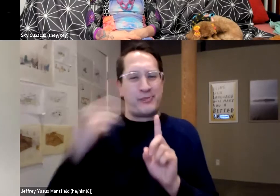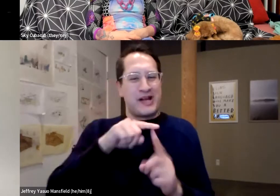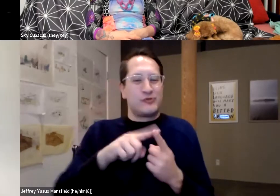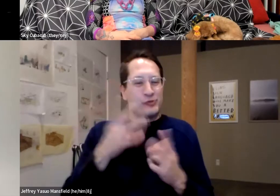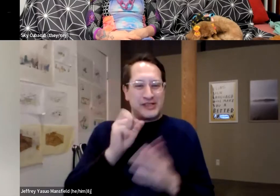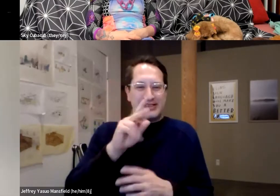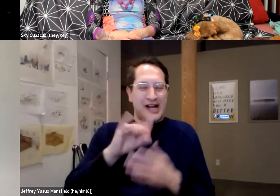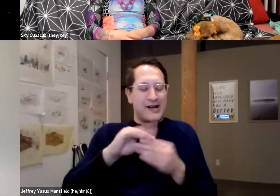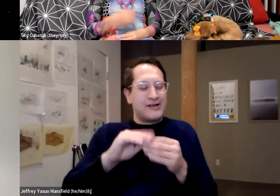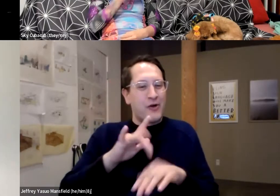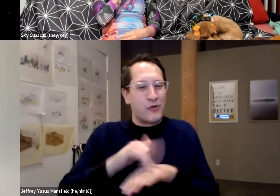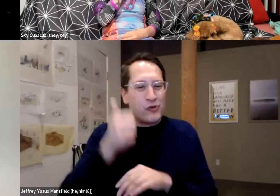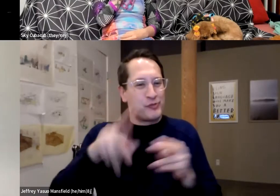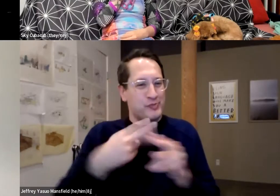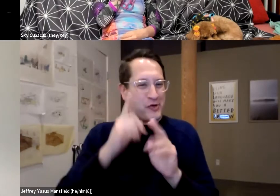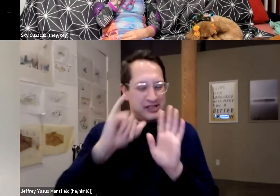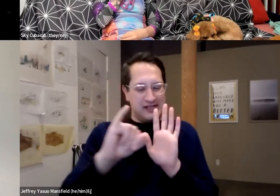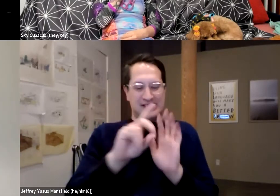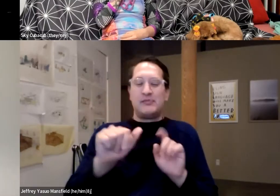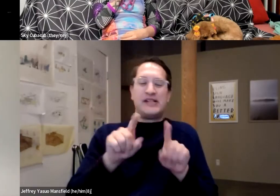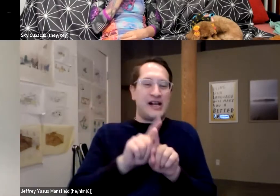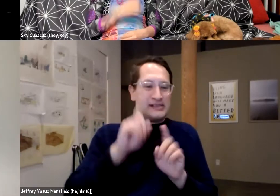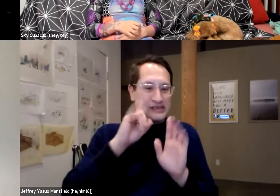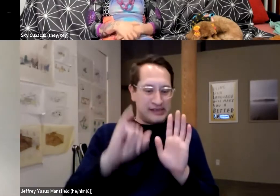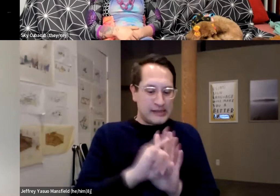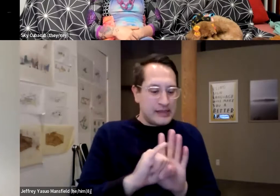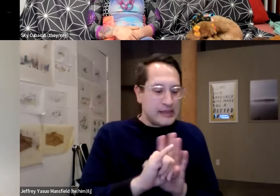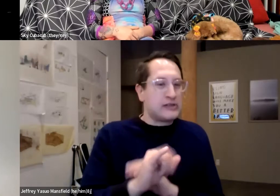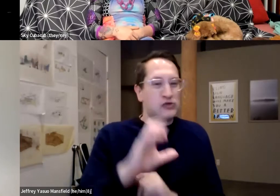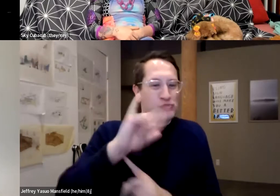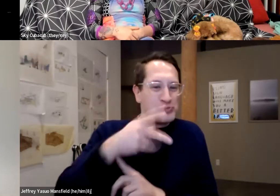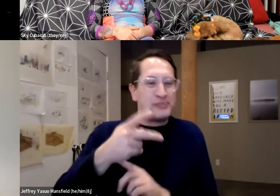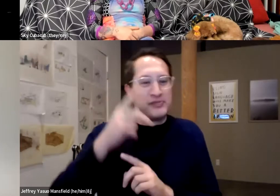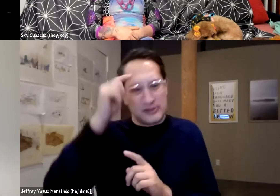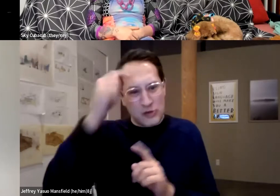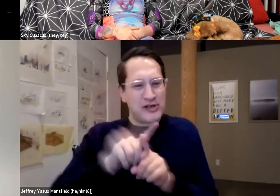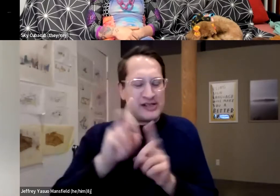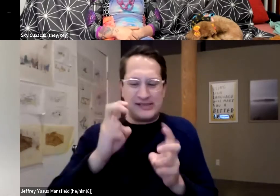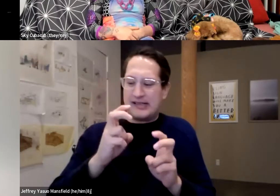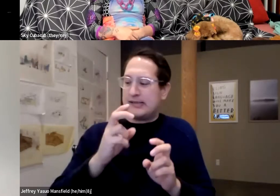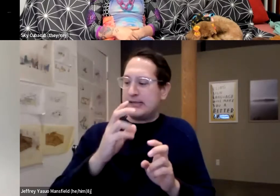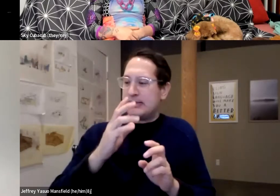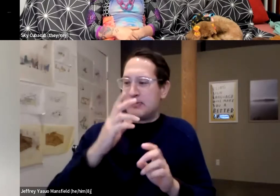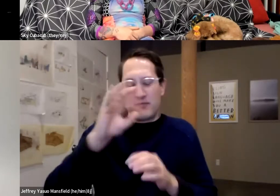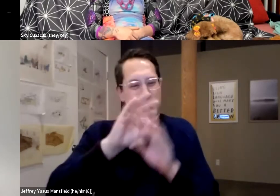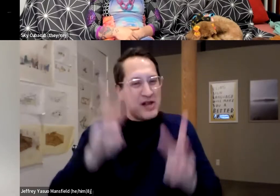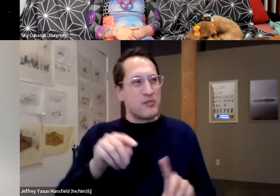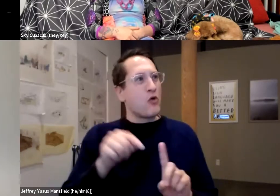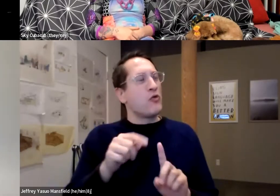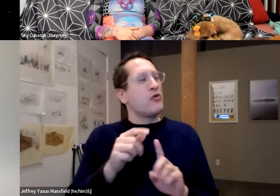experience. And I think going back to what Sky commented earlier on disability as an identity, you know, crip